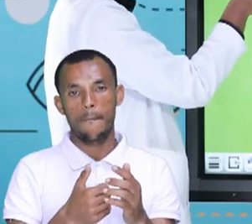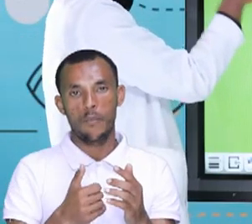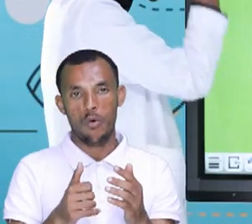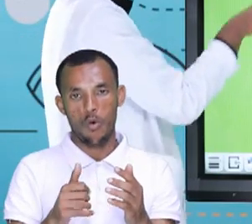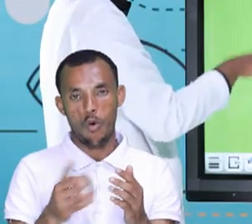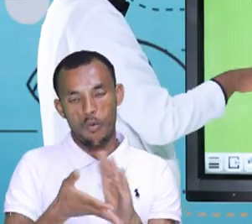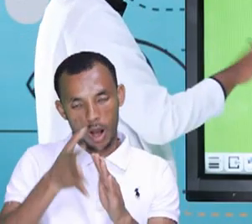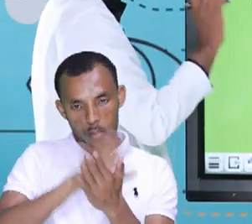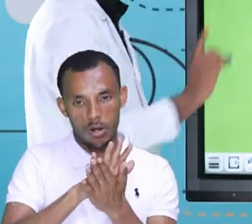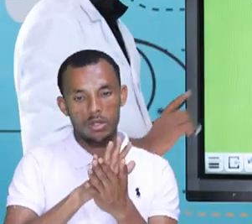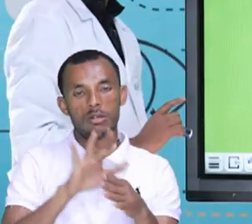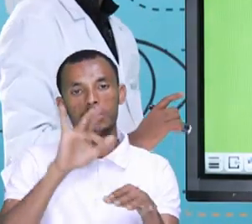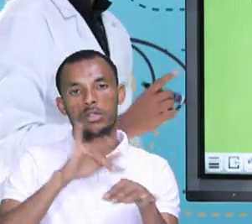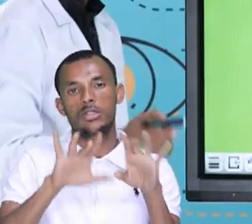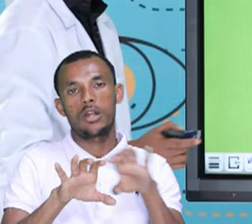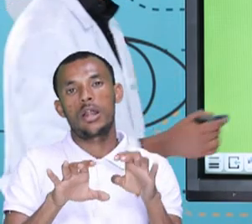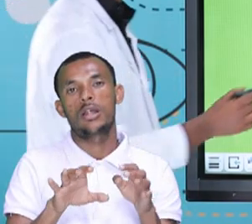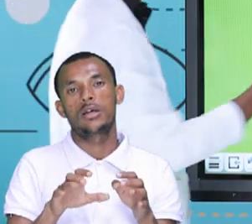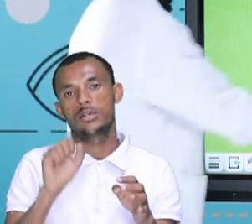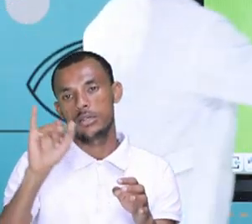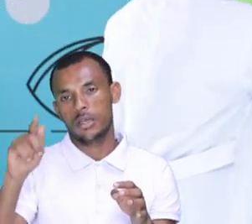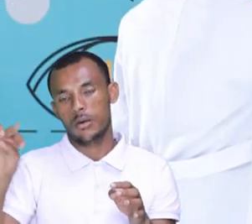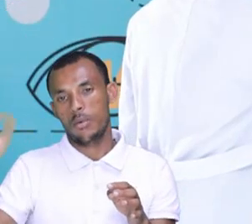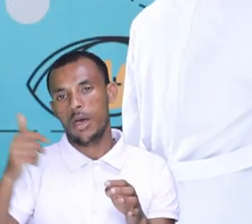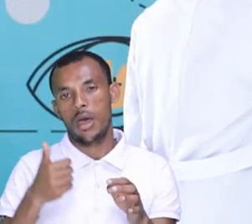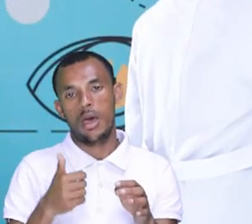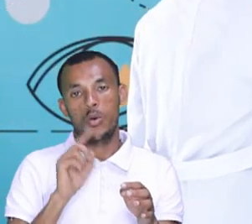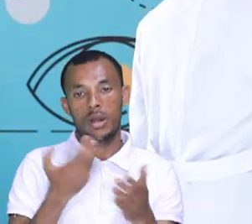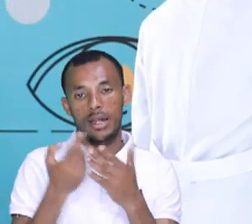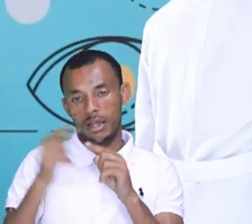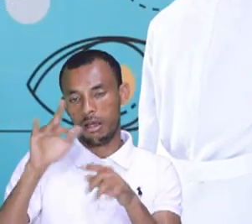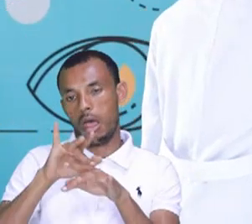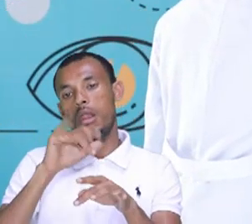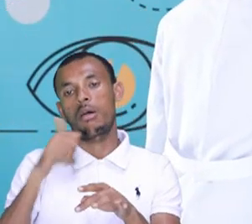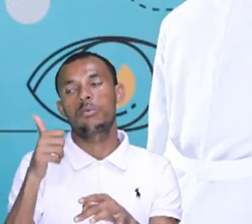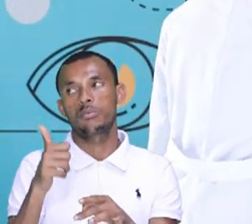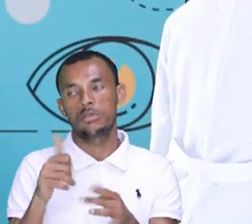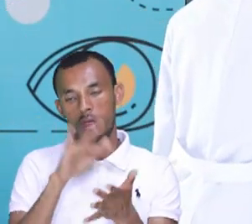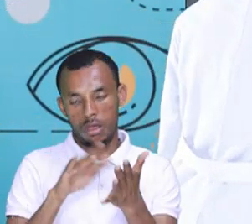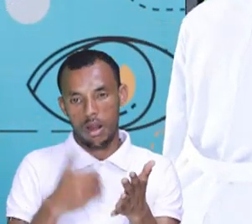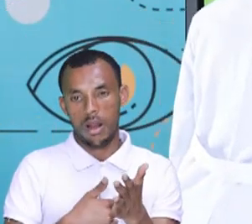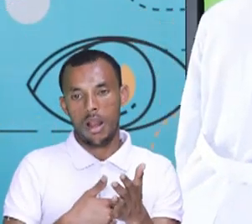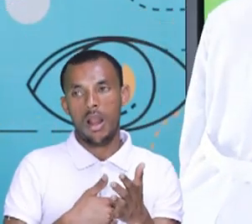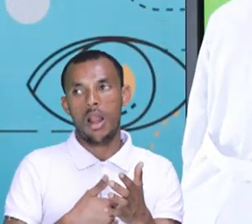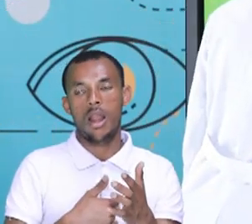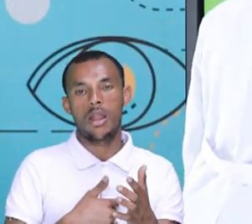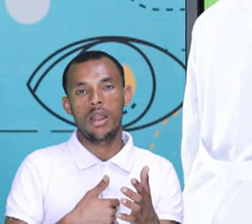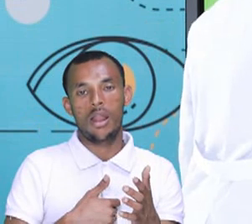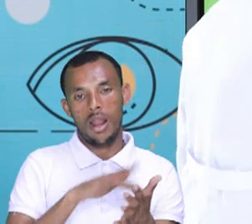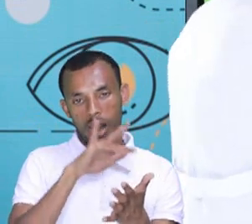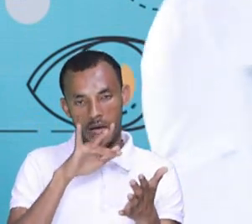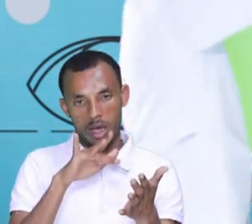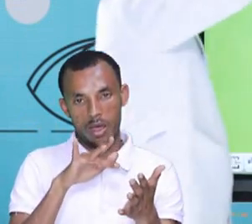overlap. Touch the overlap, always sigma. But in this case, this is the center, this one is again the center. When the line is passing through the center,